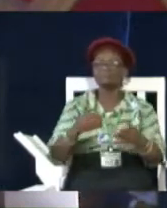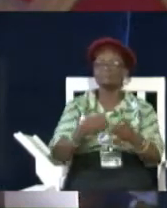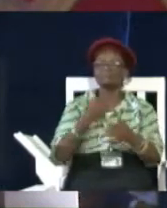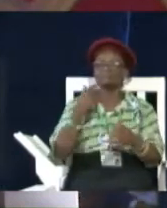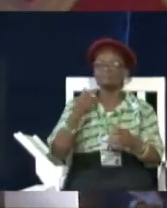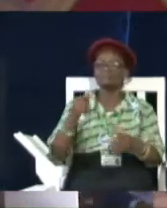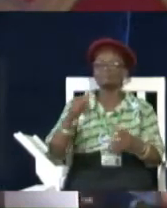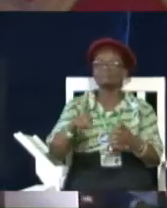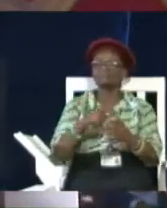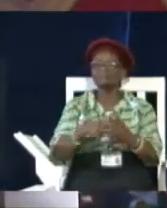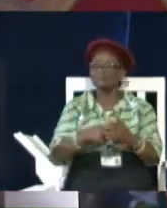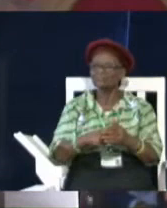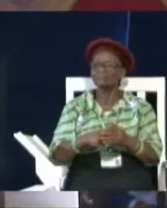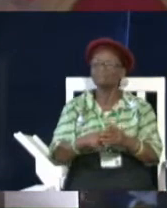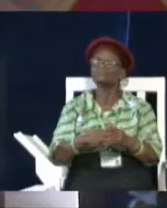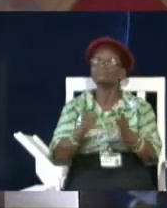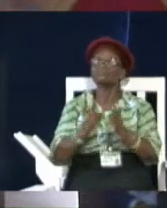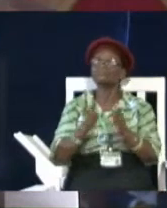will be accelerated.